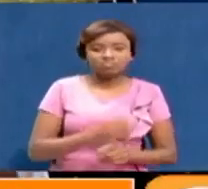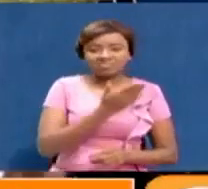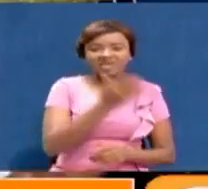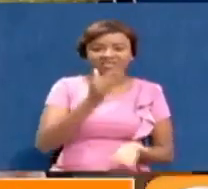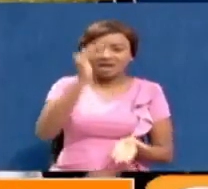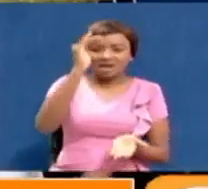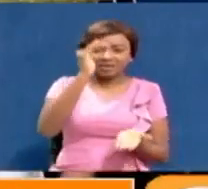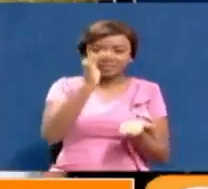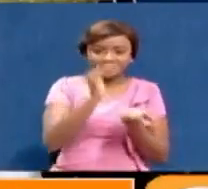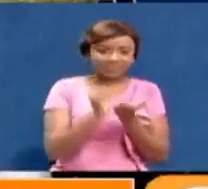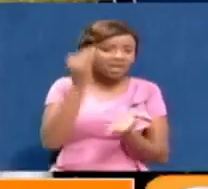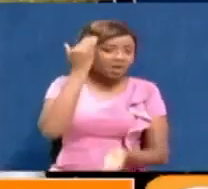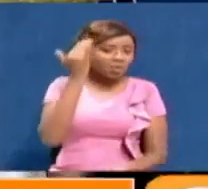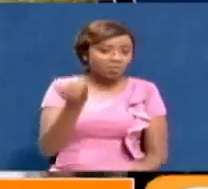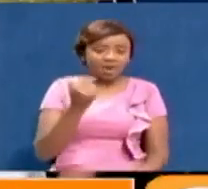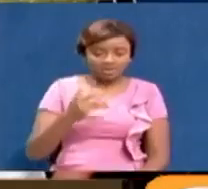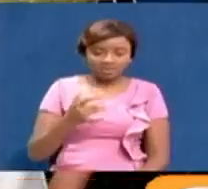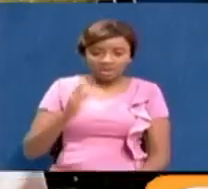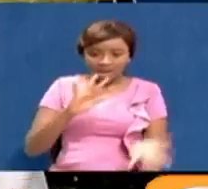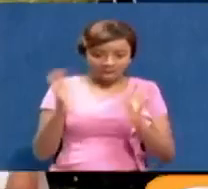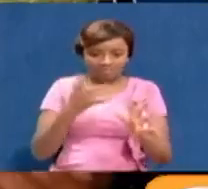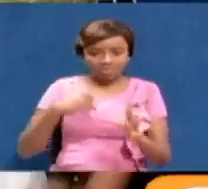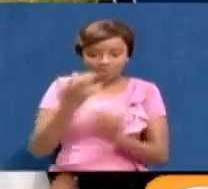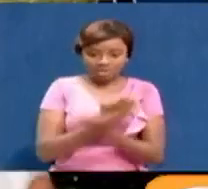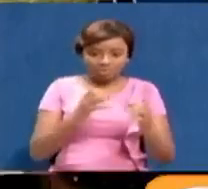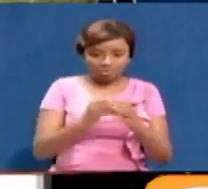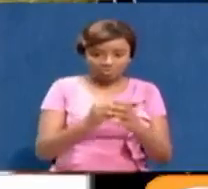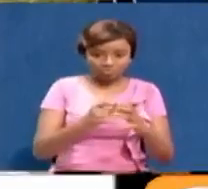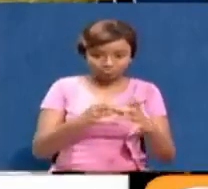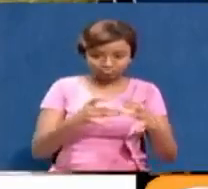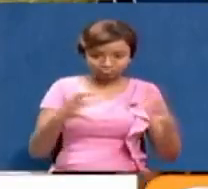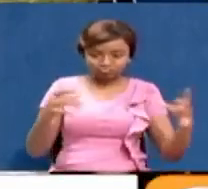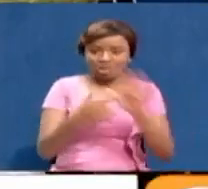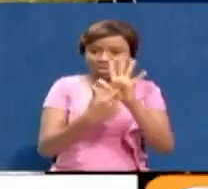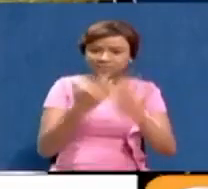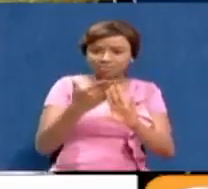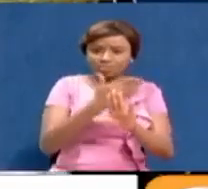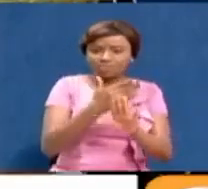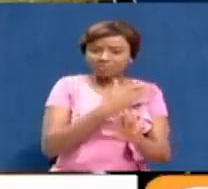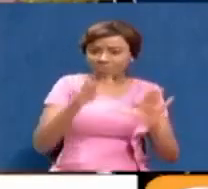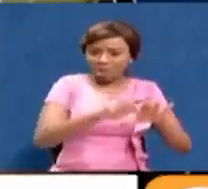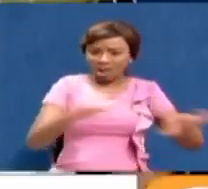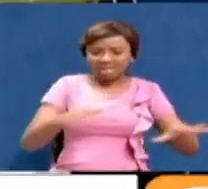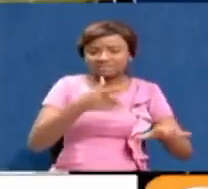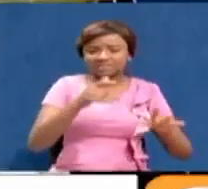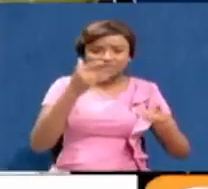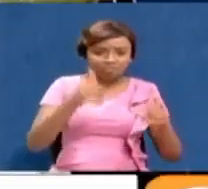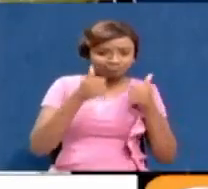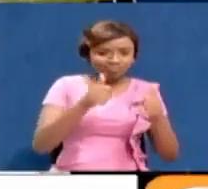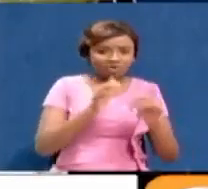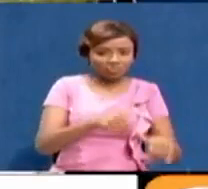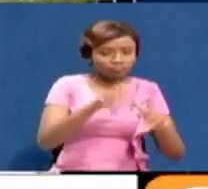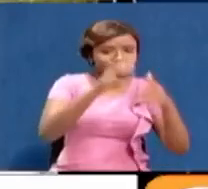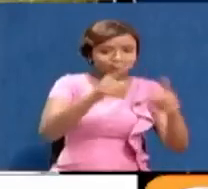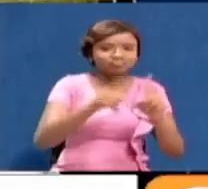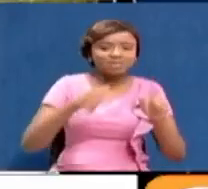reducing, and partly because of the way we are growing as economy, the lands that were productive before for agricultural resources, they are now becoming